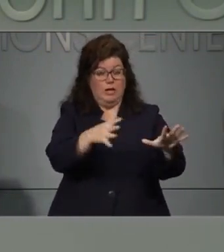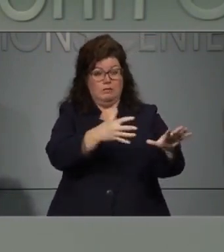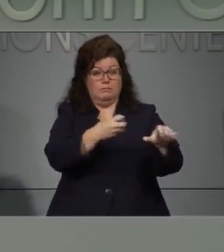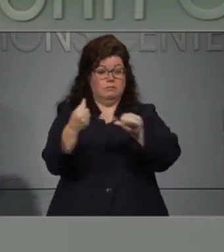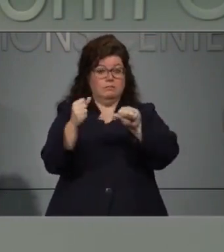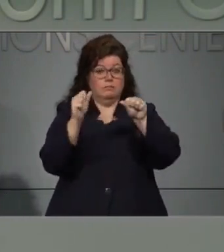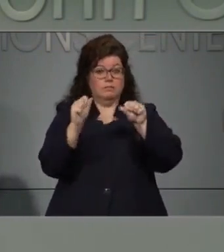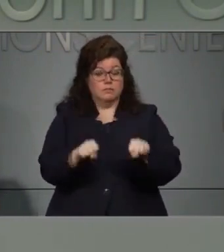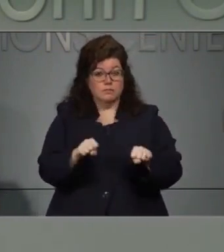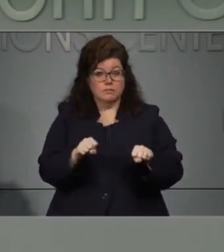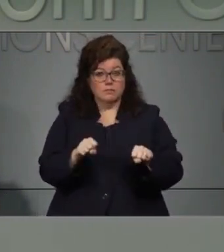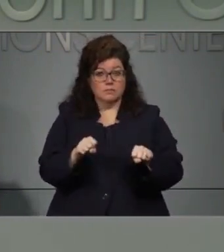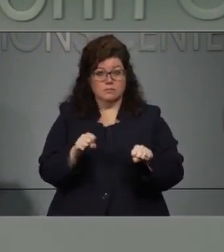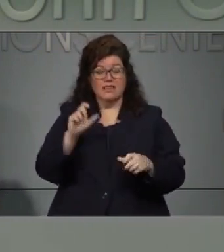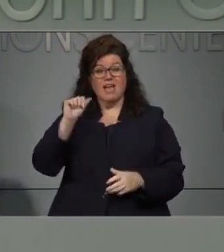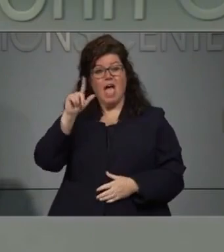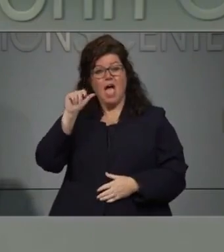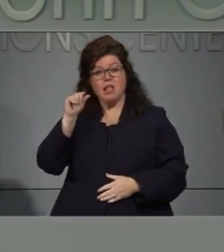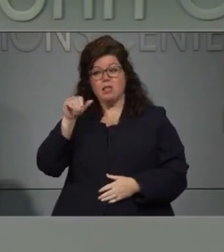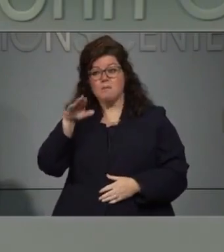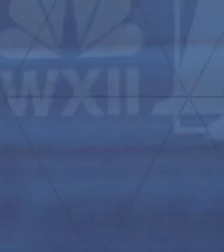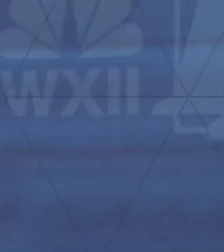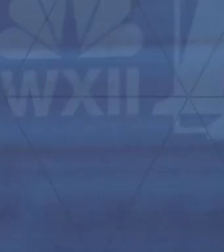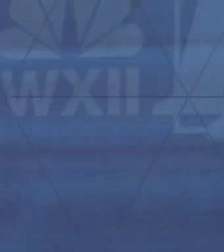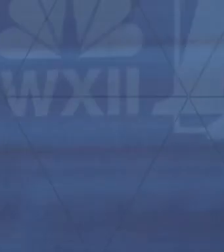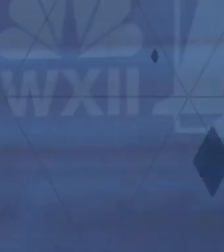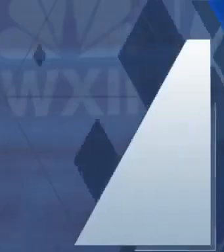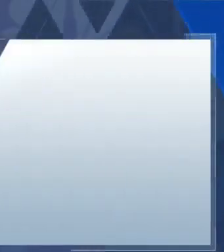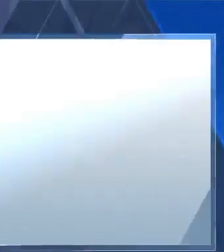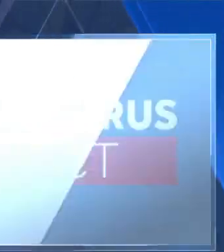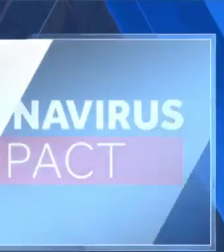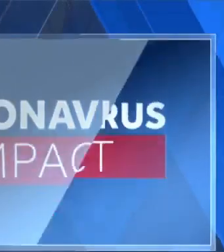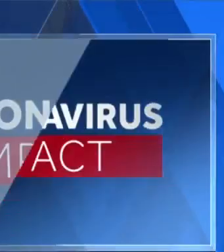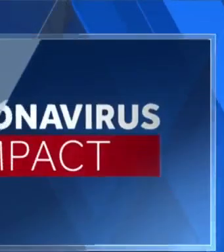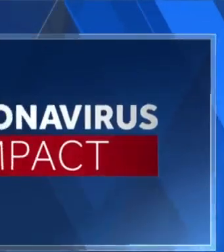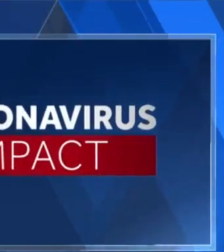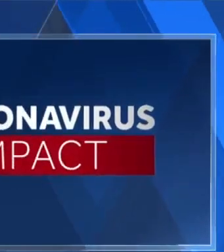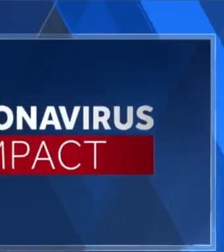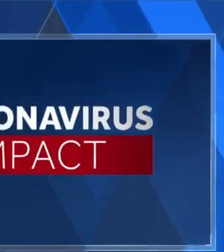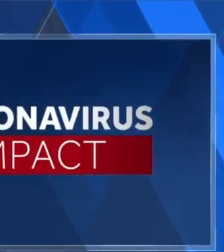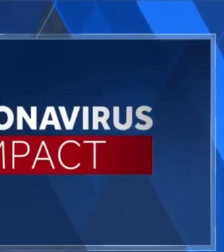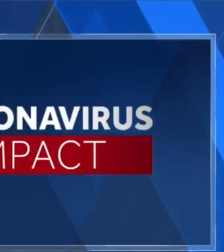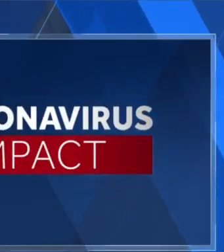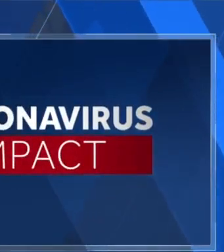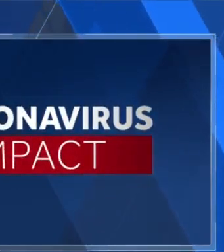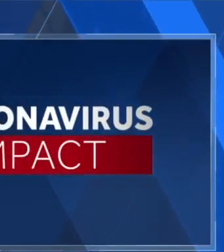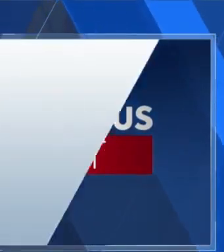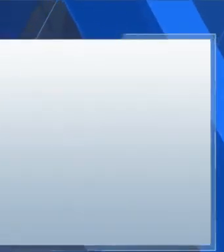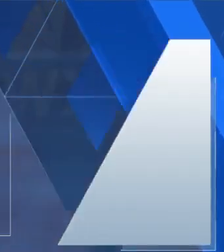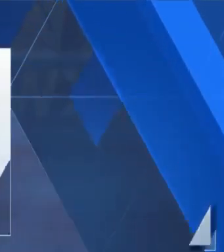the virus. Sheriff Johnson says it's within the governor's right to take action against ACE Speedway.